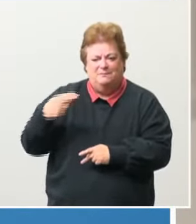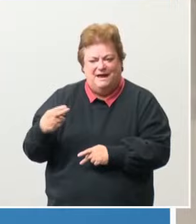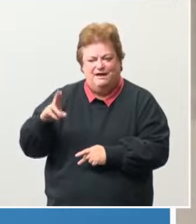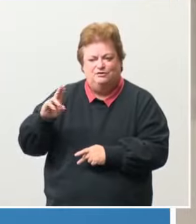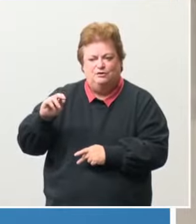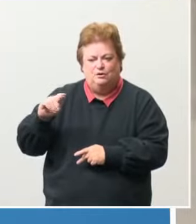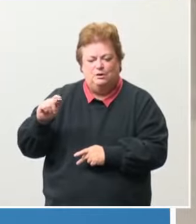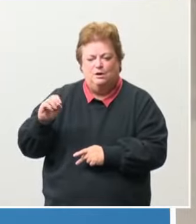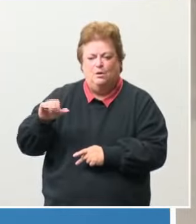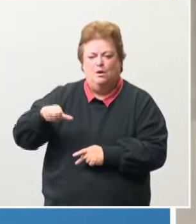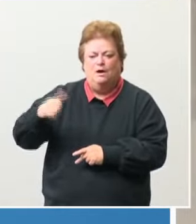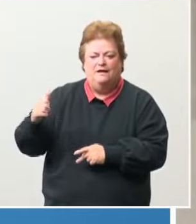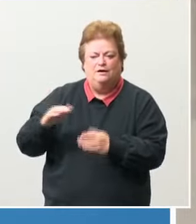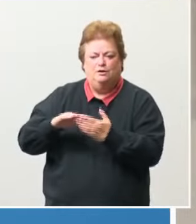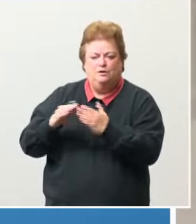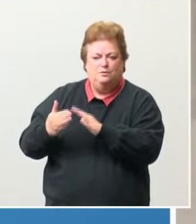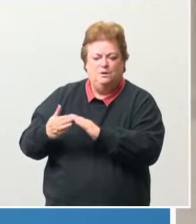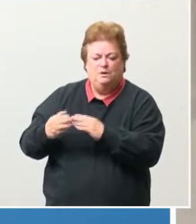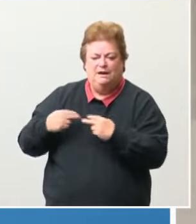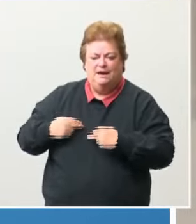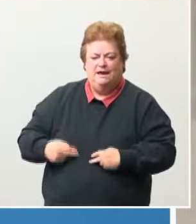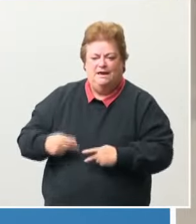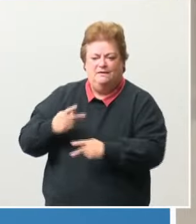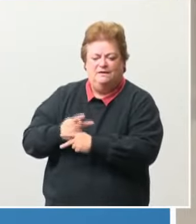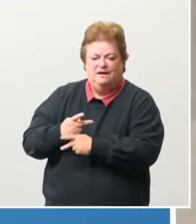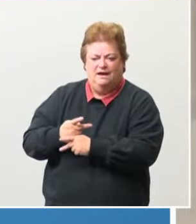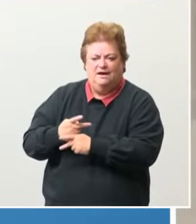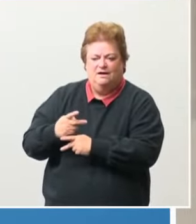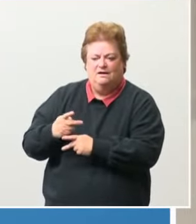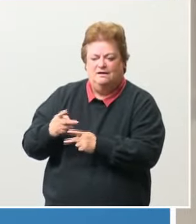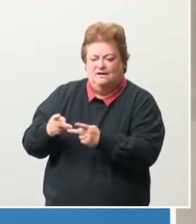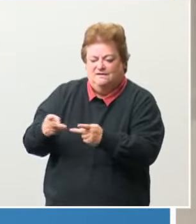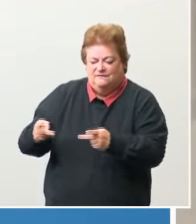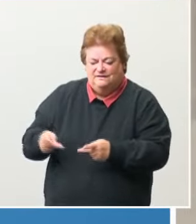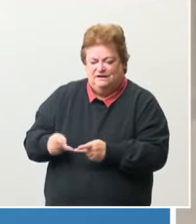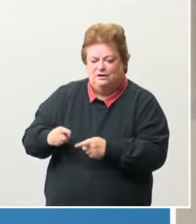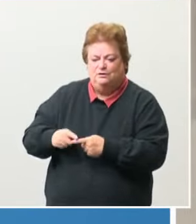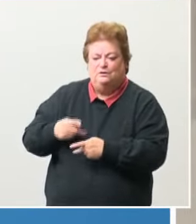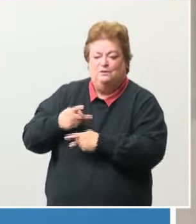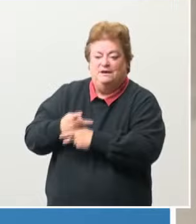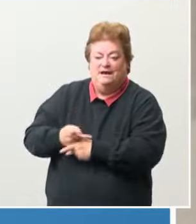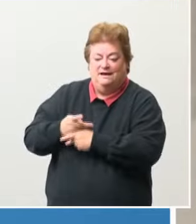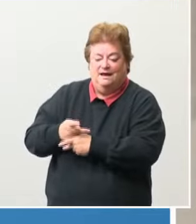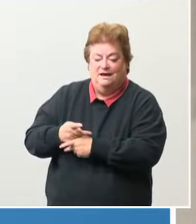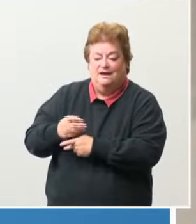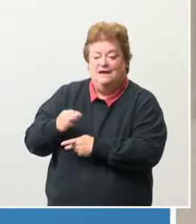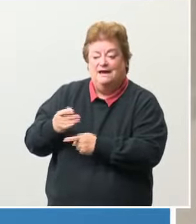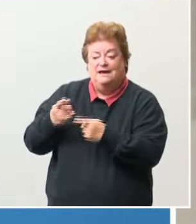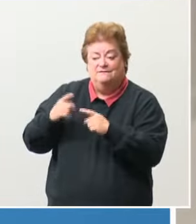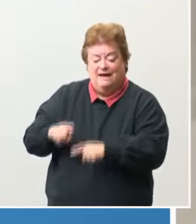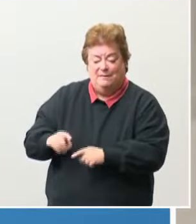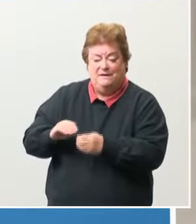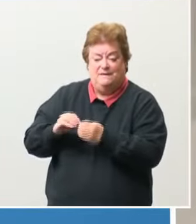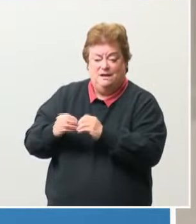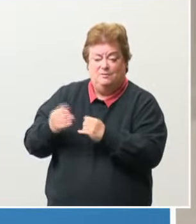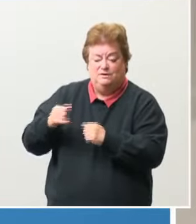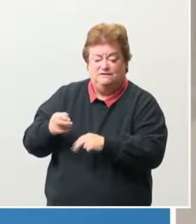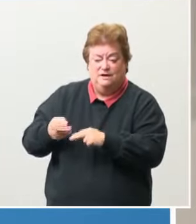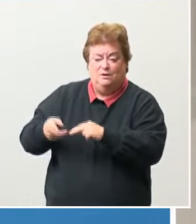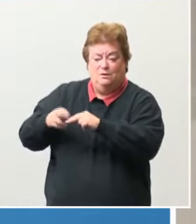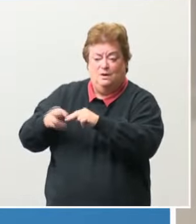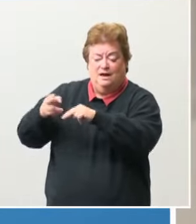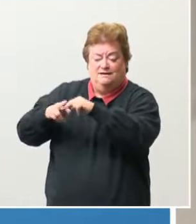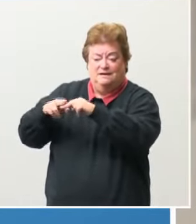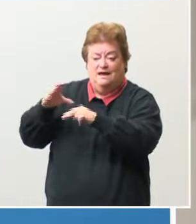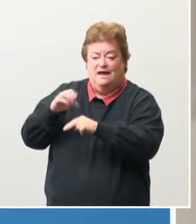type of community healthcare facility to take care of COVID patients in the event that case numbers rise much higher and